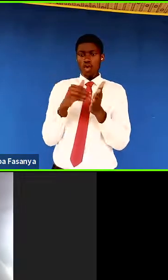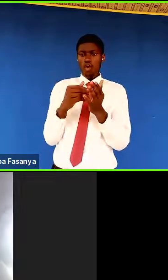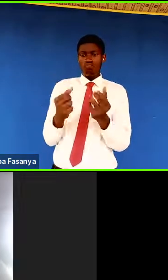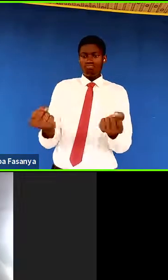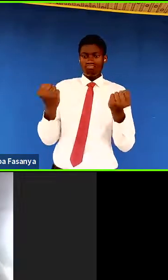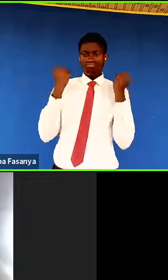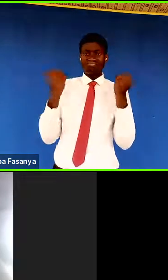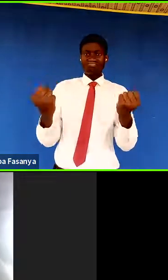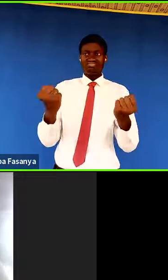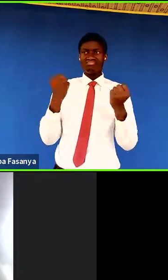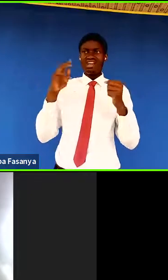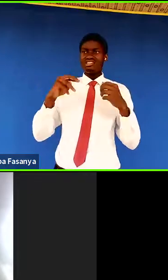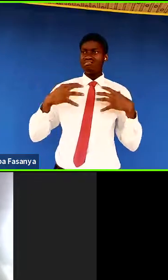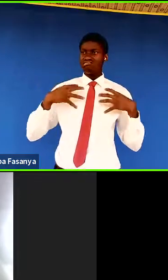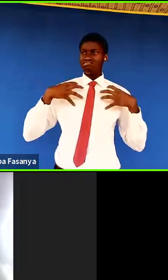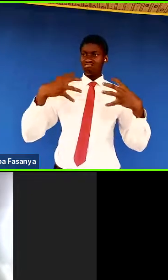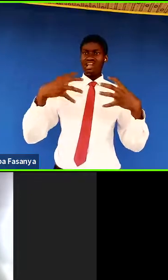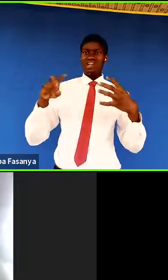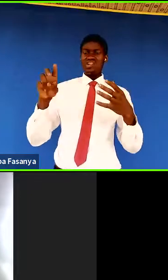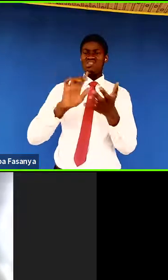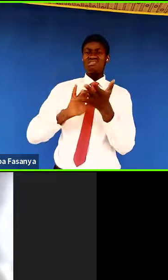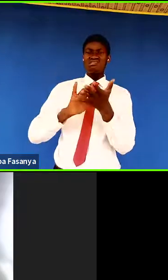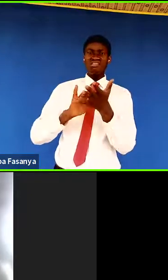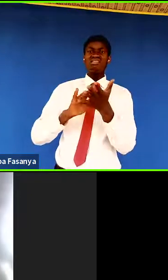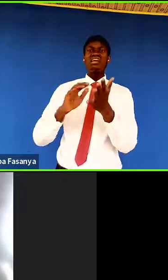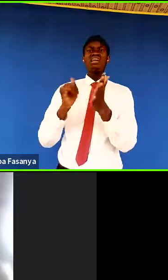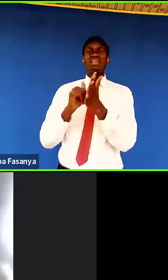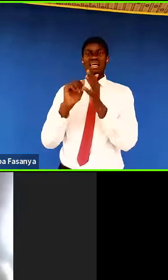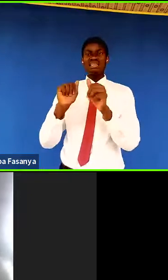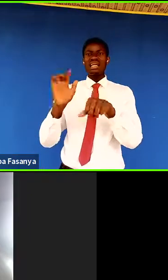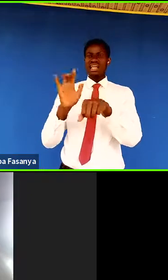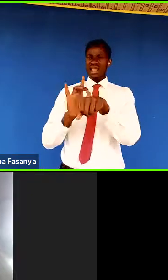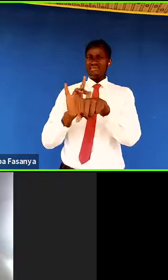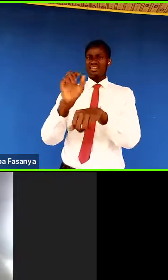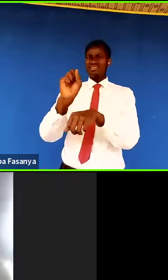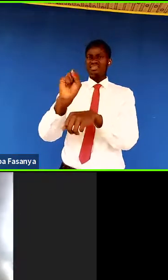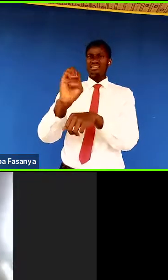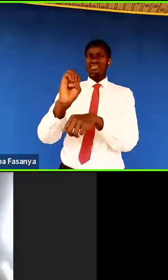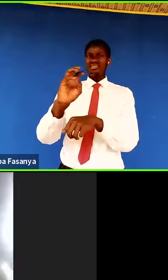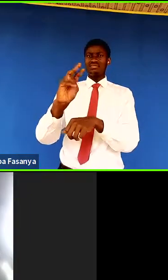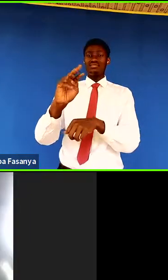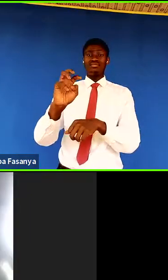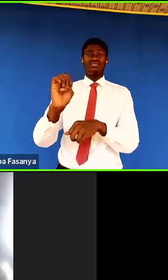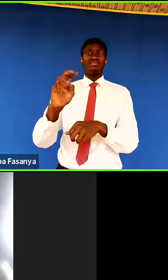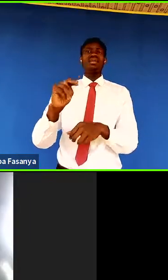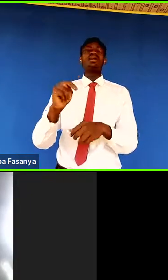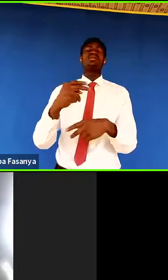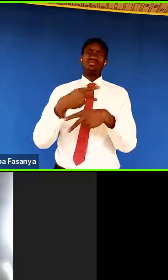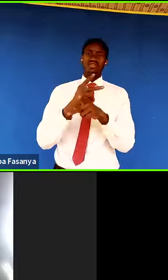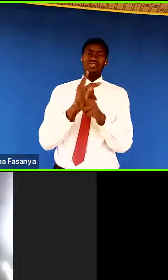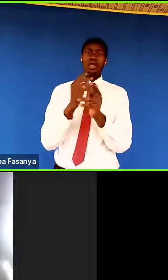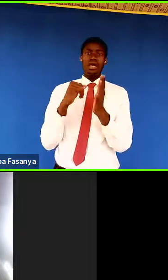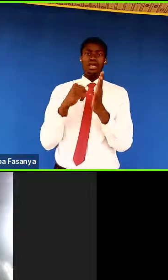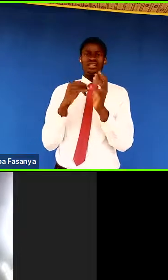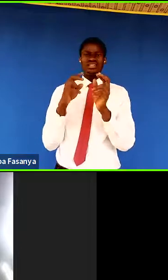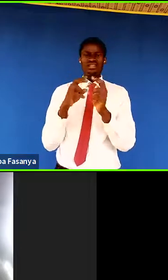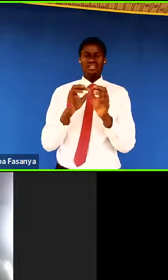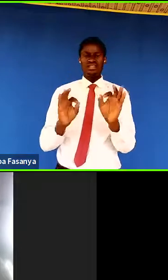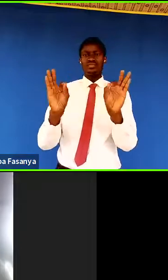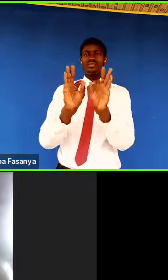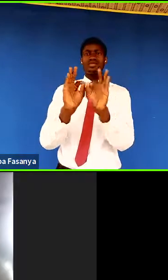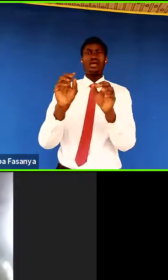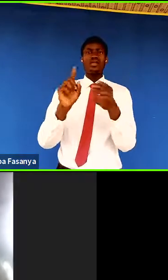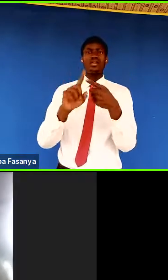take steroids. That can also affect semen production. Okay, so it's very, very important for us to be aware that